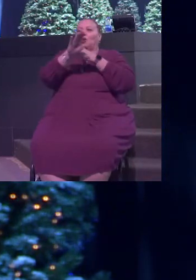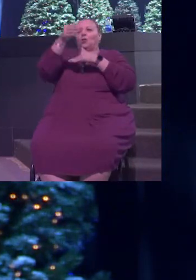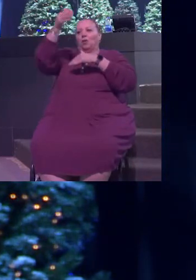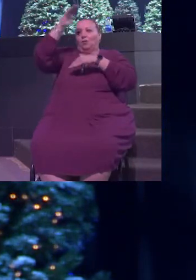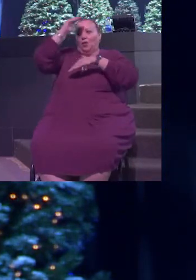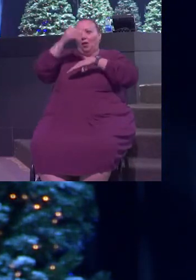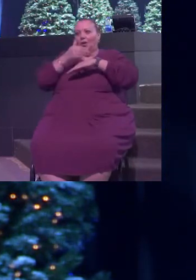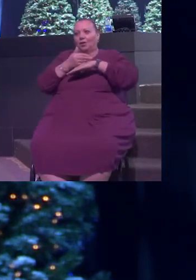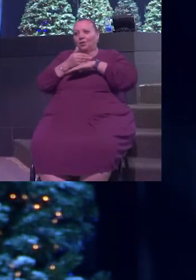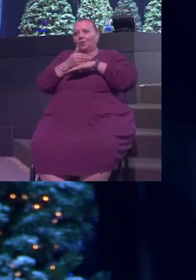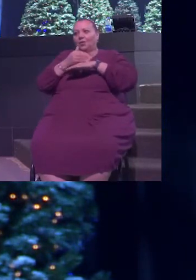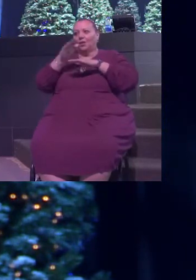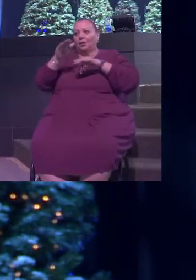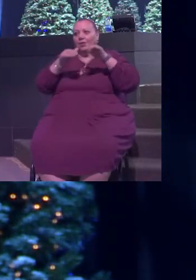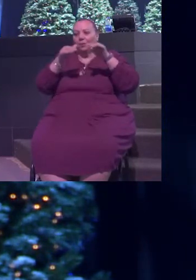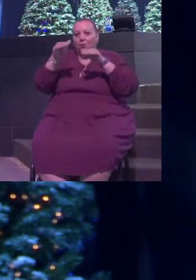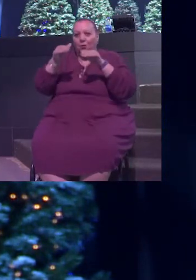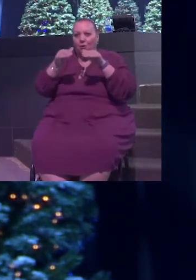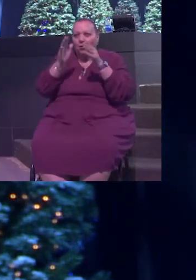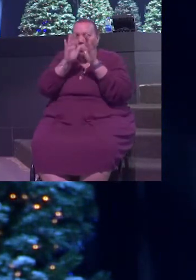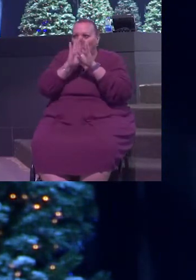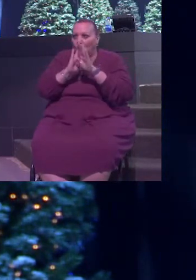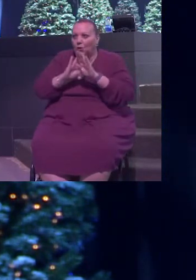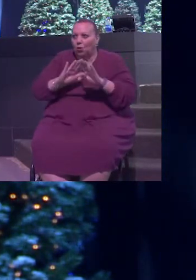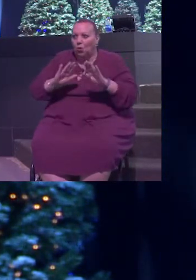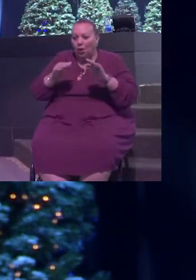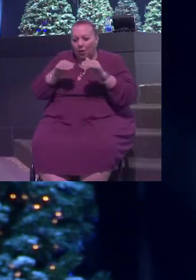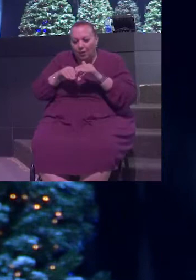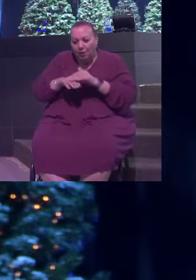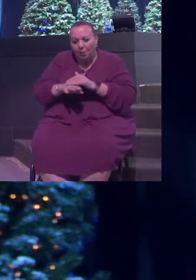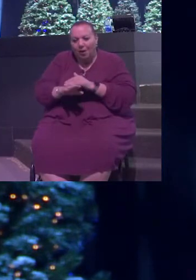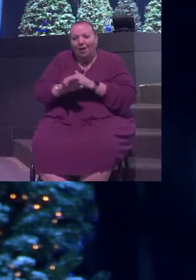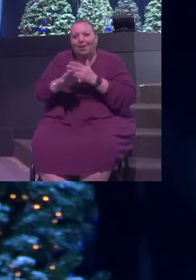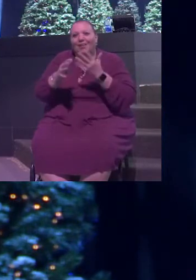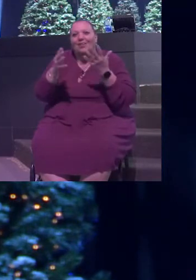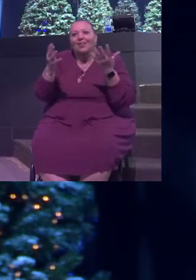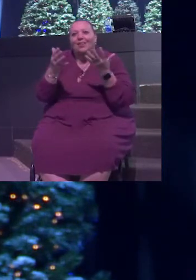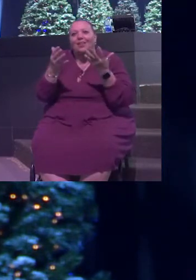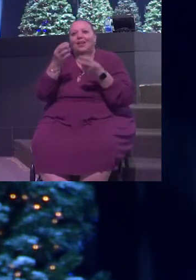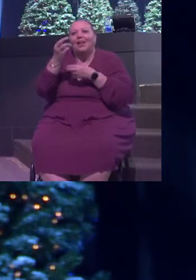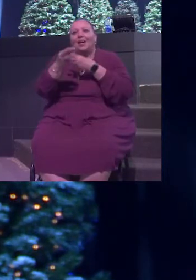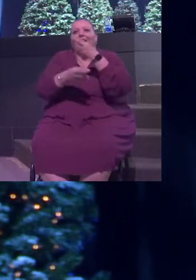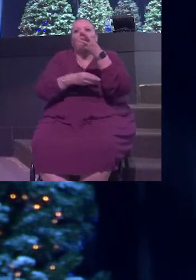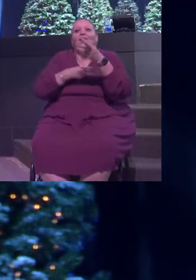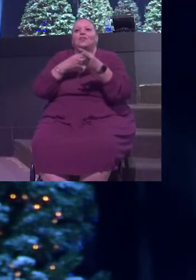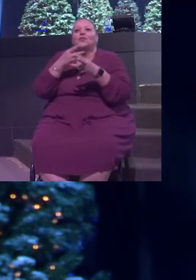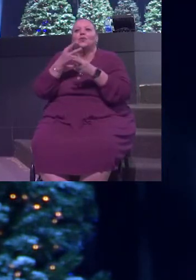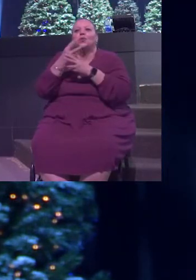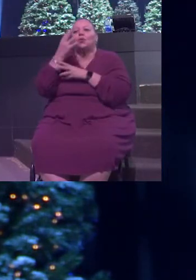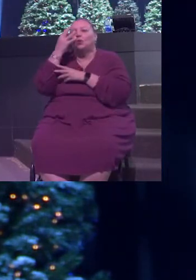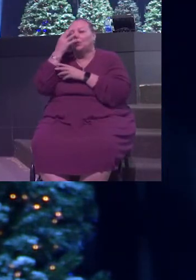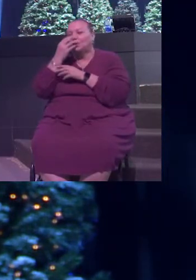Son tiptoed quietly by as the world